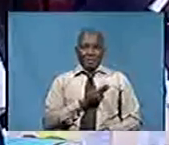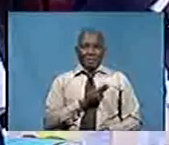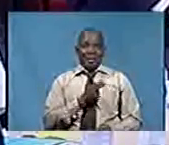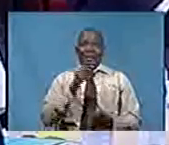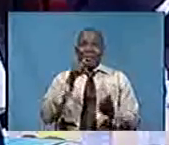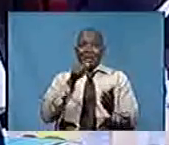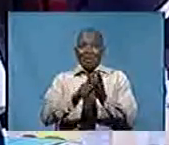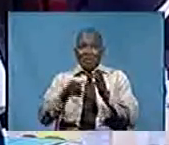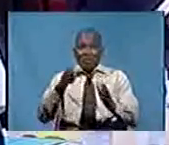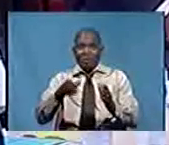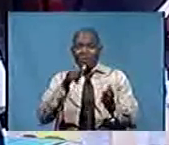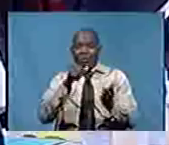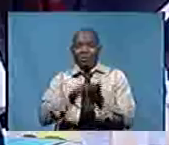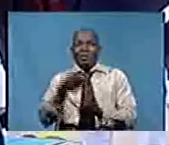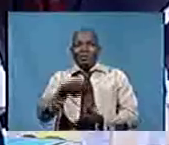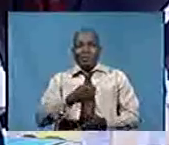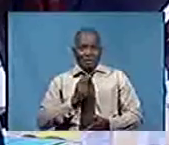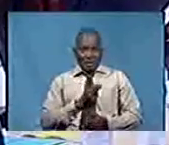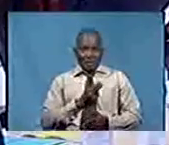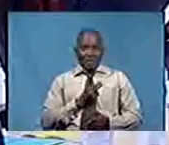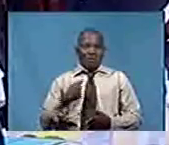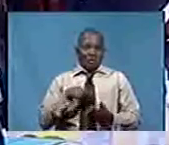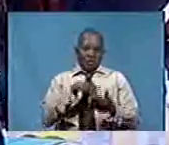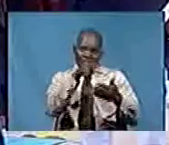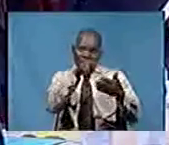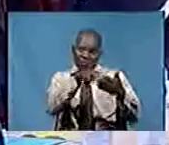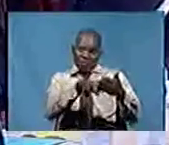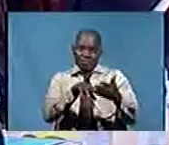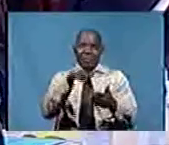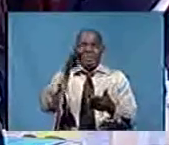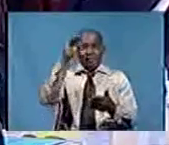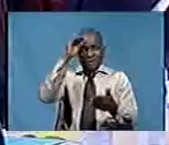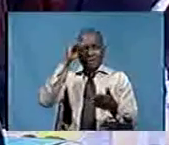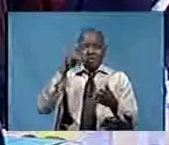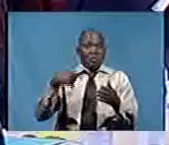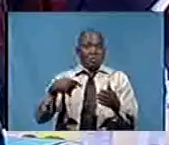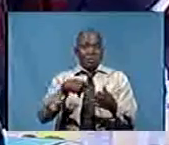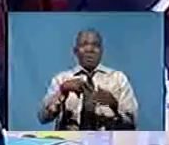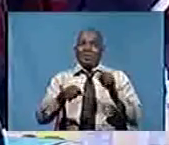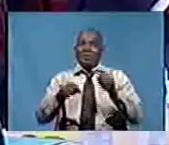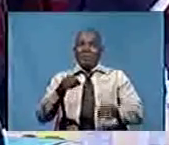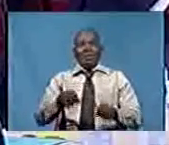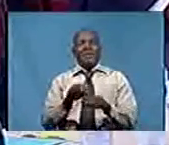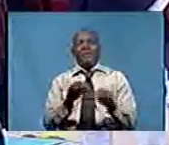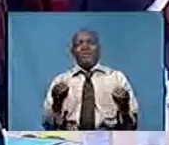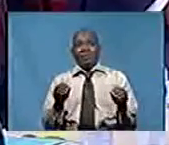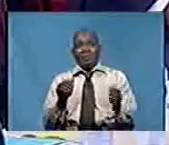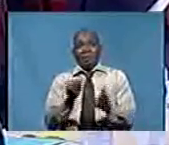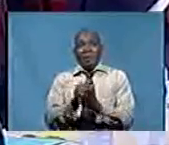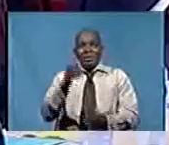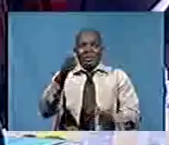We've studied it. We are also in no doubt at all that this court